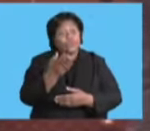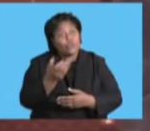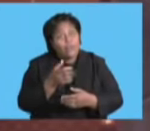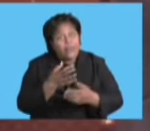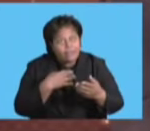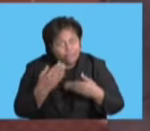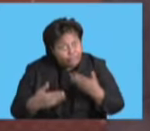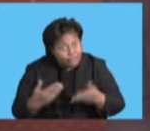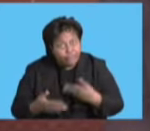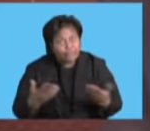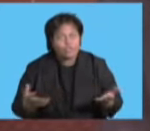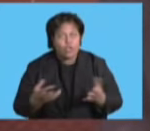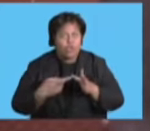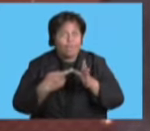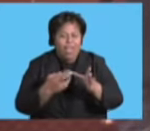Mr. Speaker.